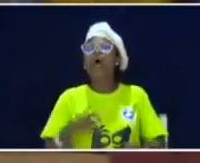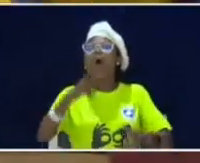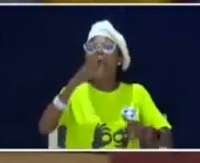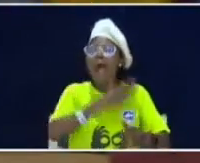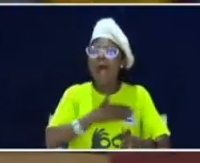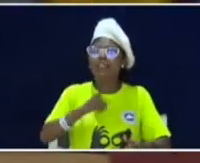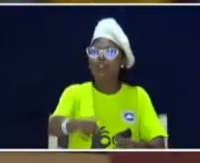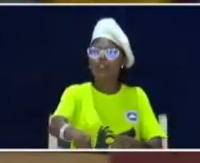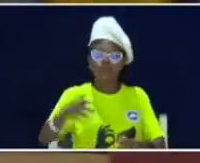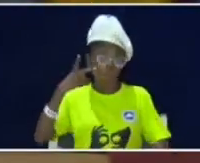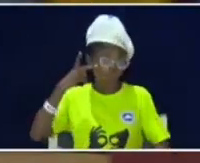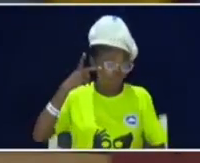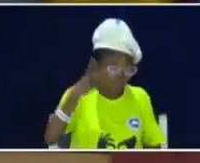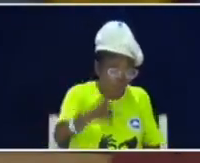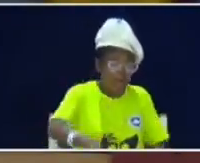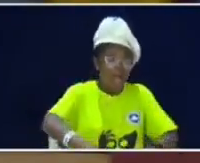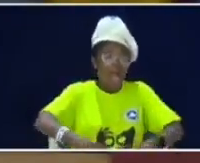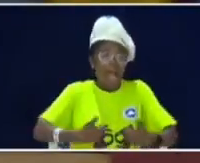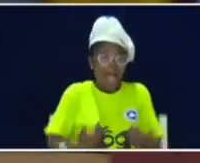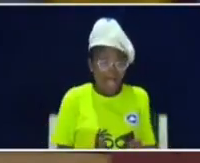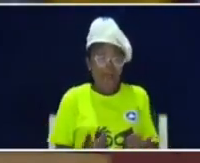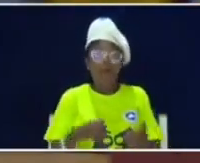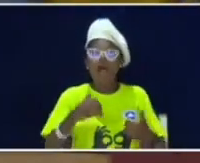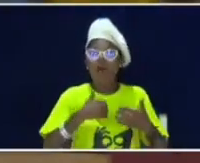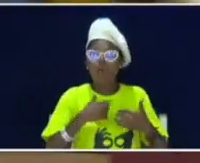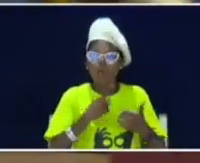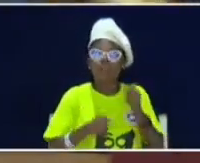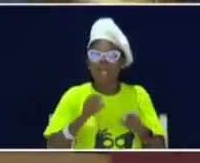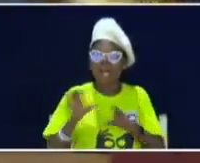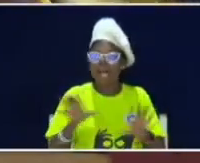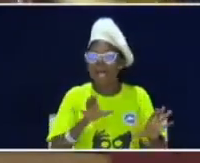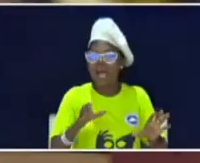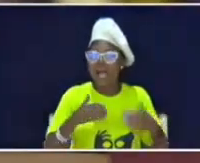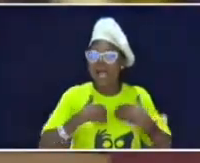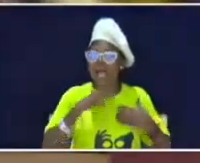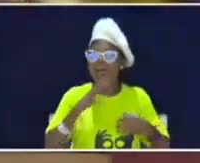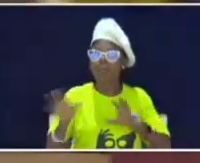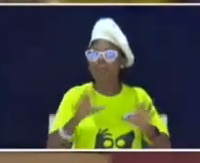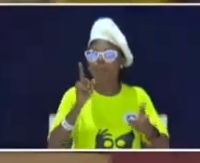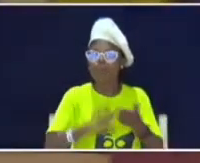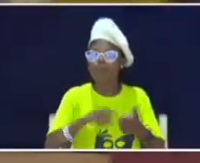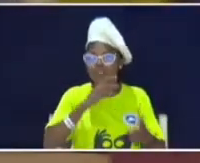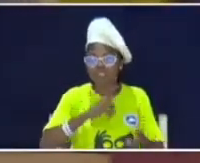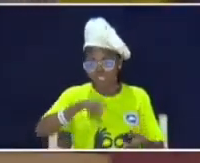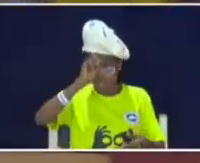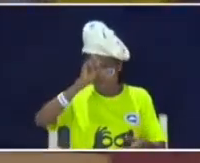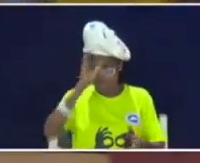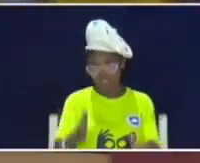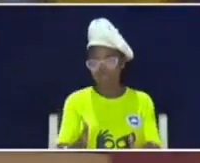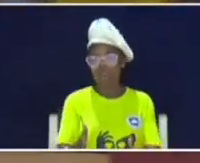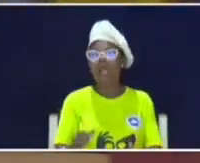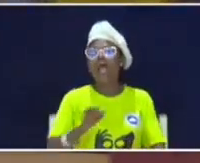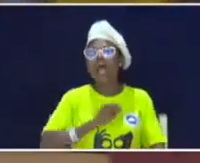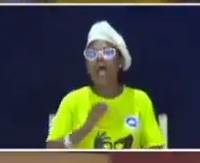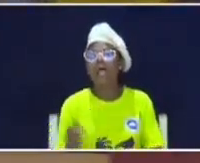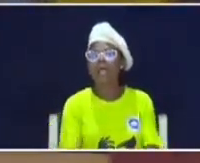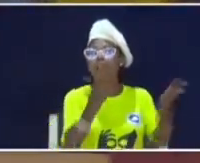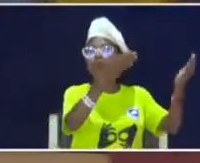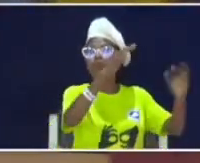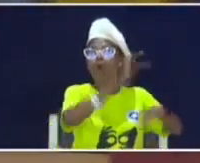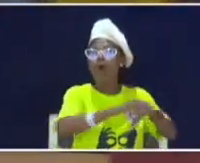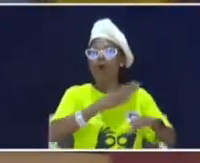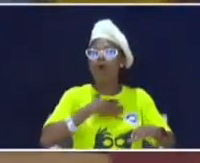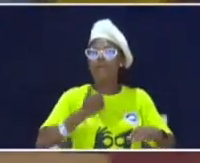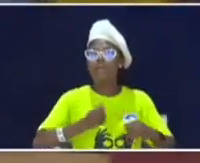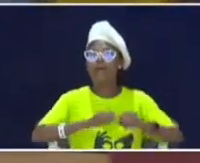saw how what I've done to the Egyptians, and now I bear you in my wings. Tonight,